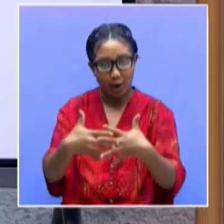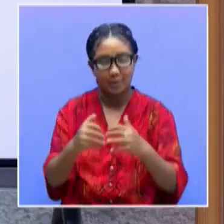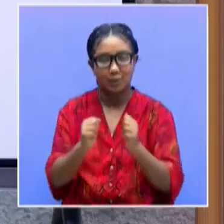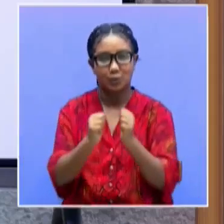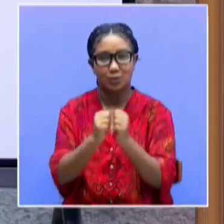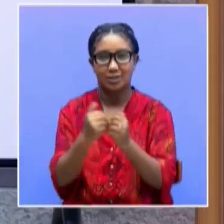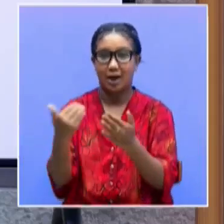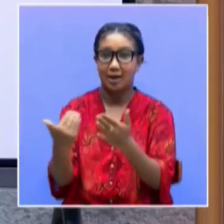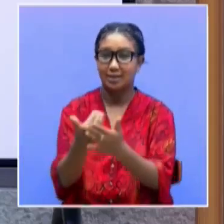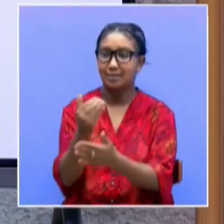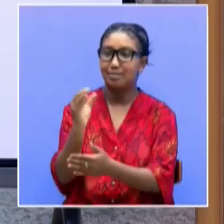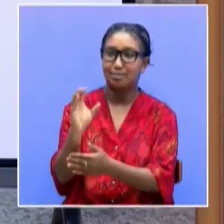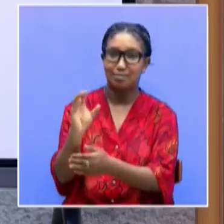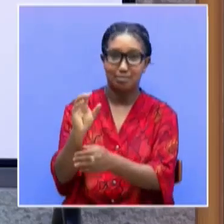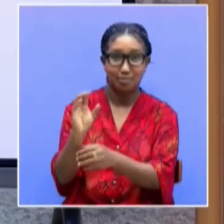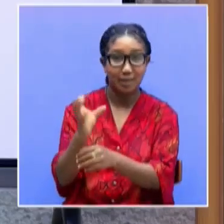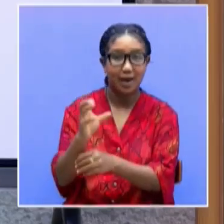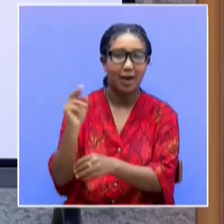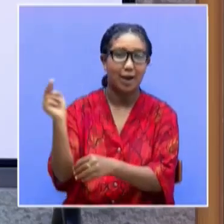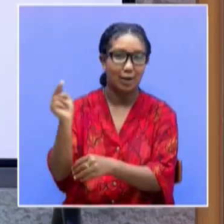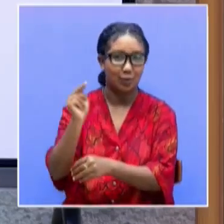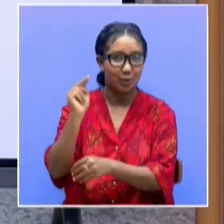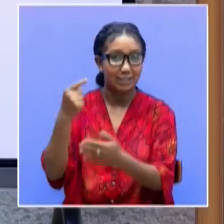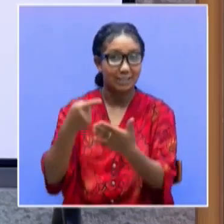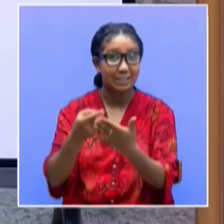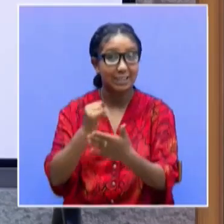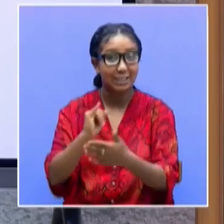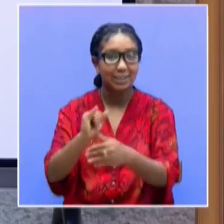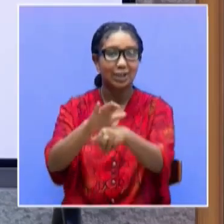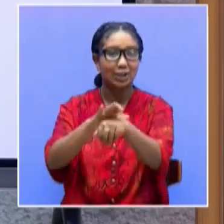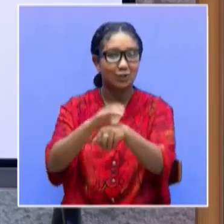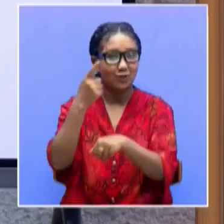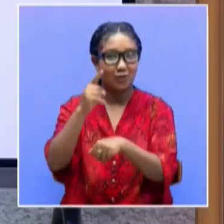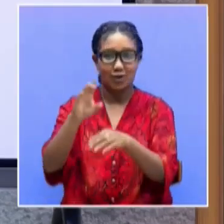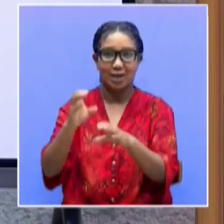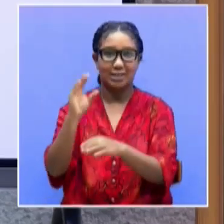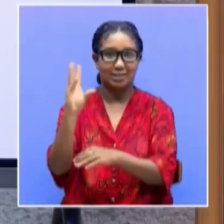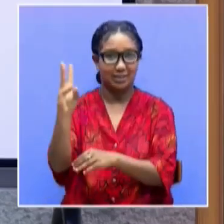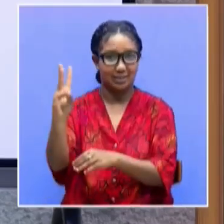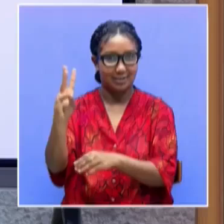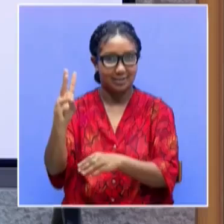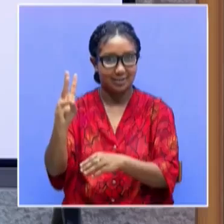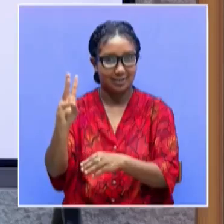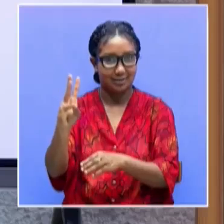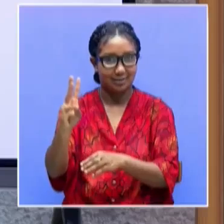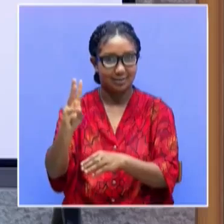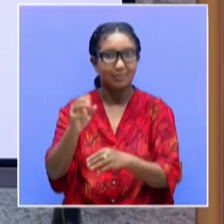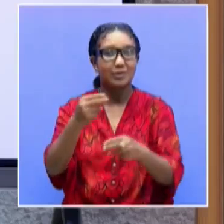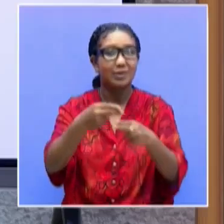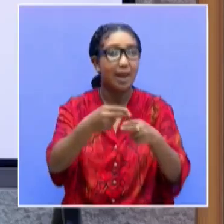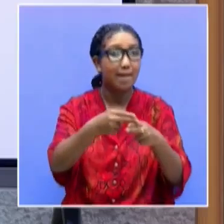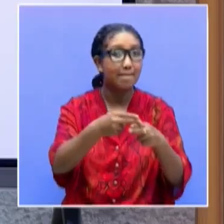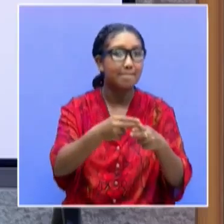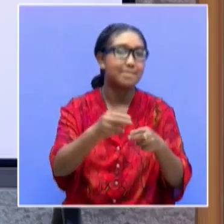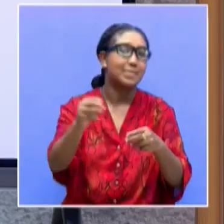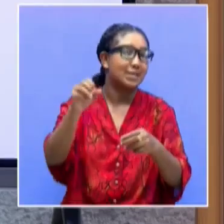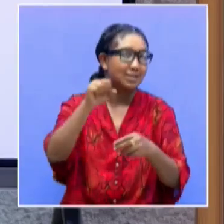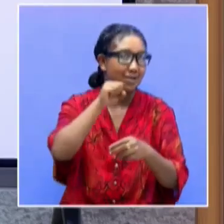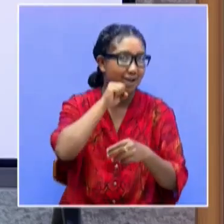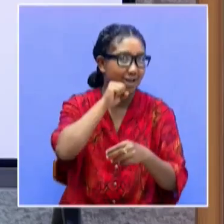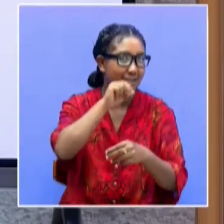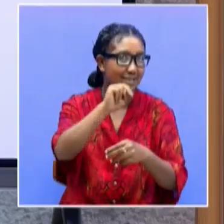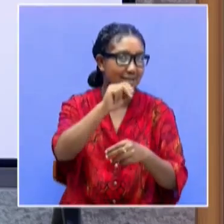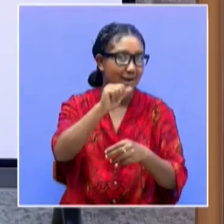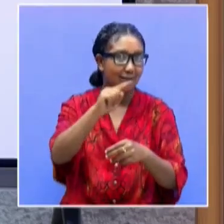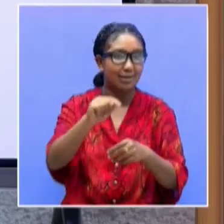in collaboration with Addis Media Network. This is English for grade 6, and I'm your teacher, Miss Sunnight.